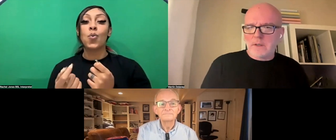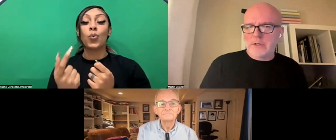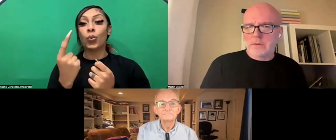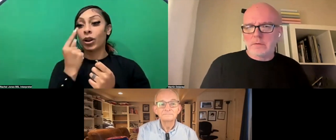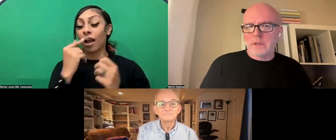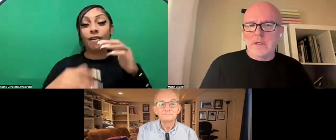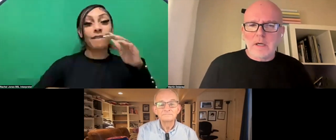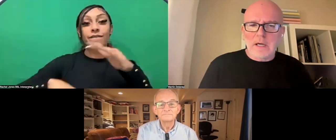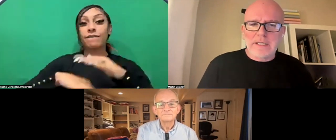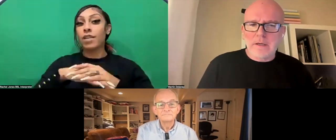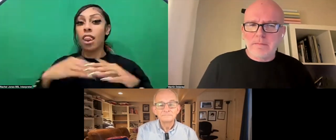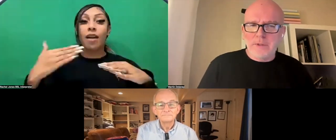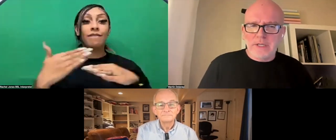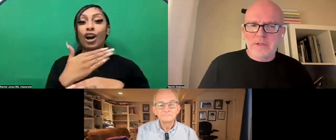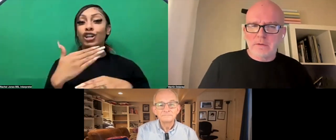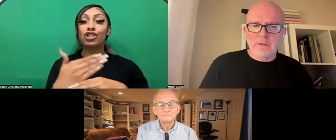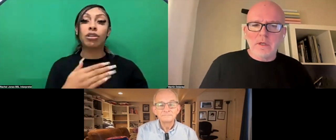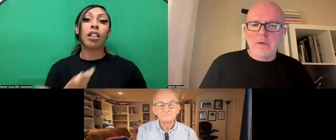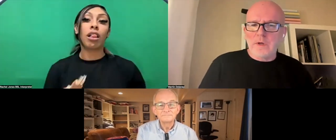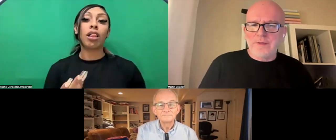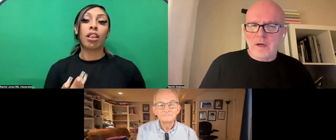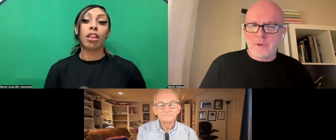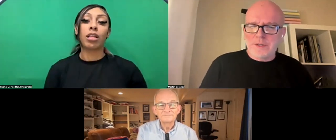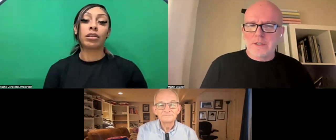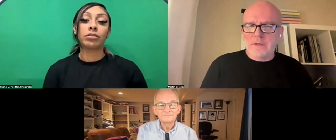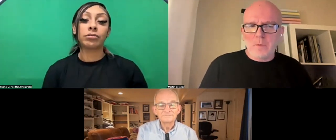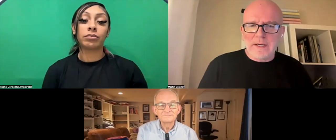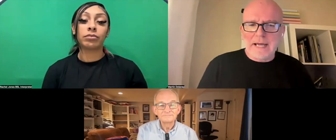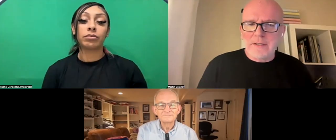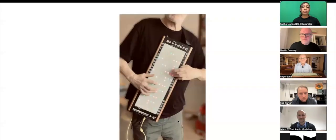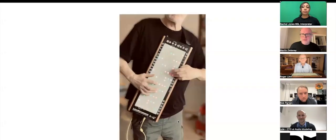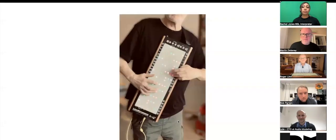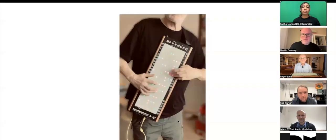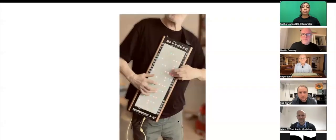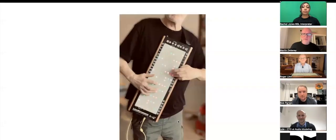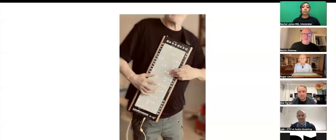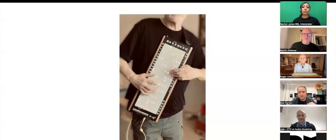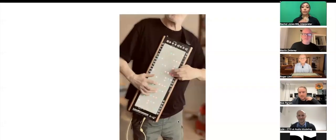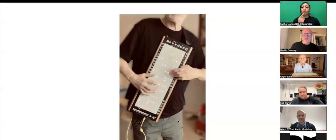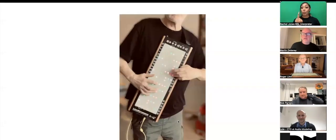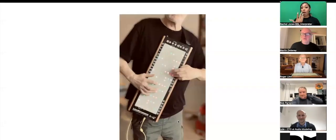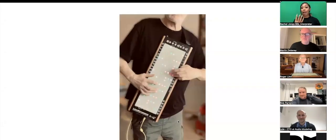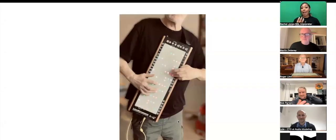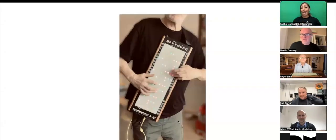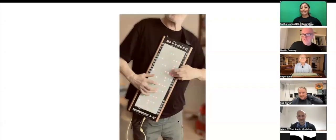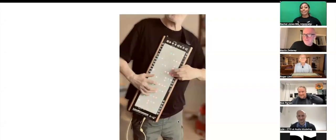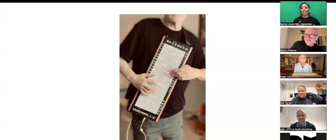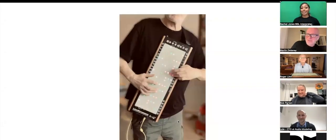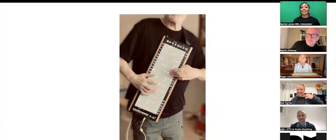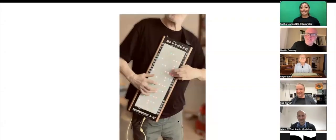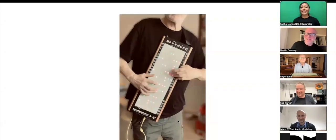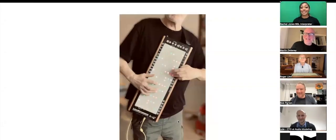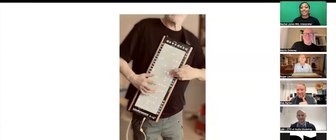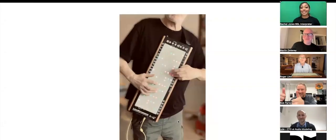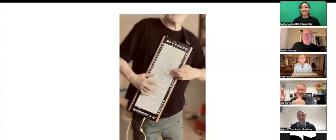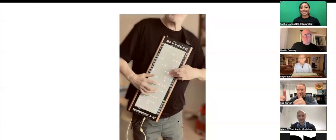fully functional as a musician with just using one hand if you have to. And it's really good for that.